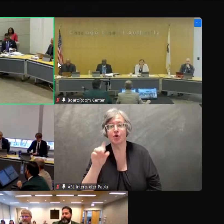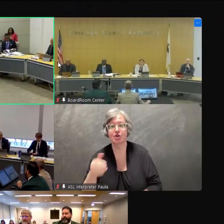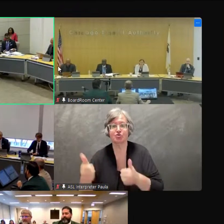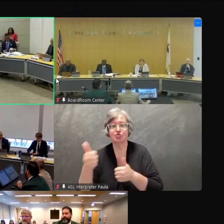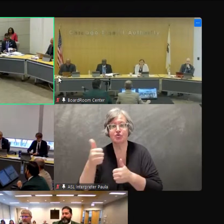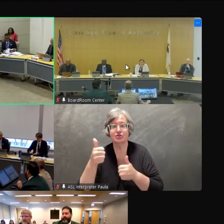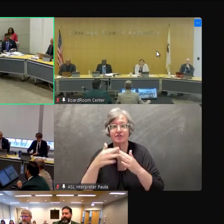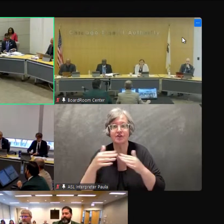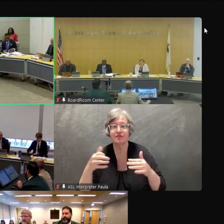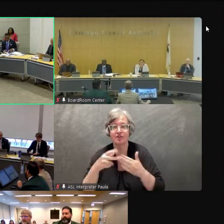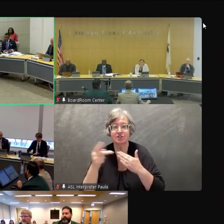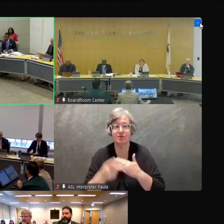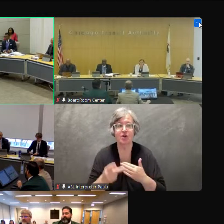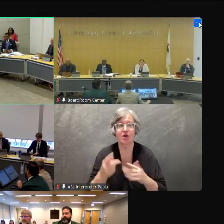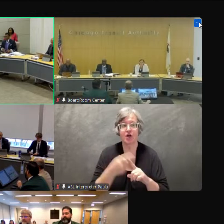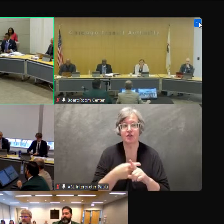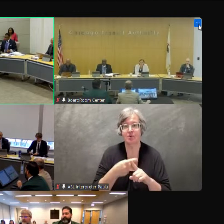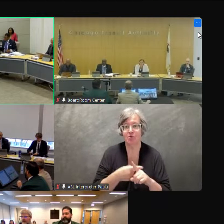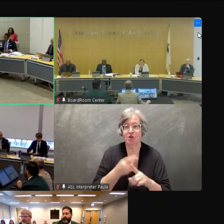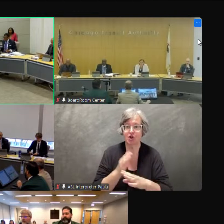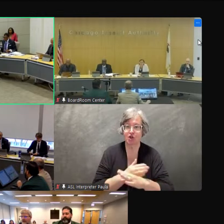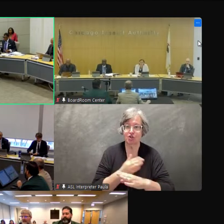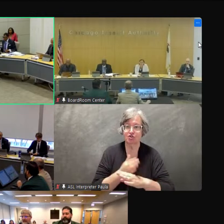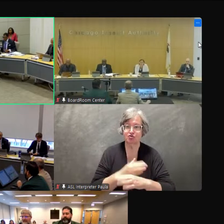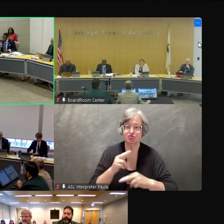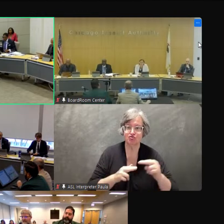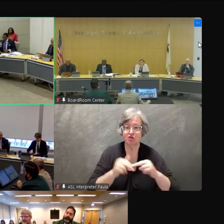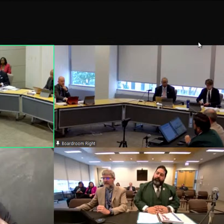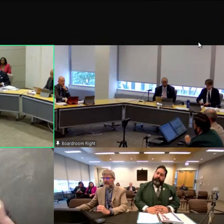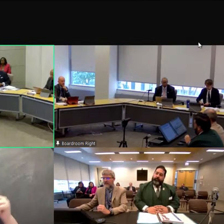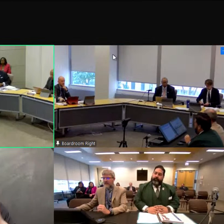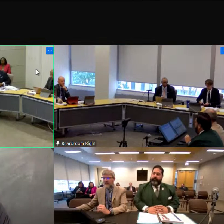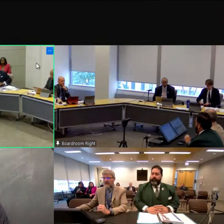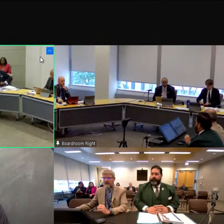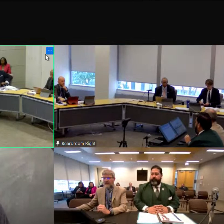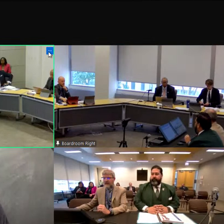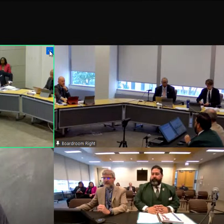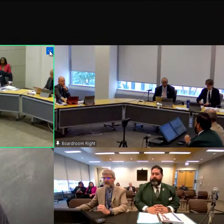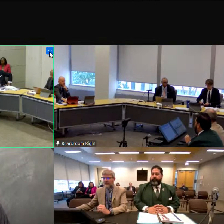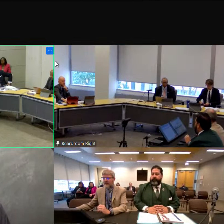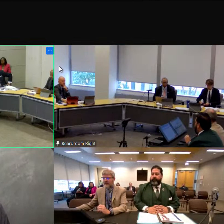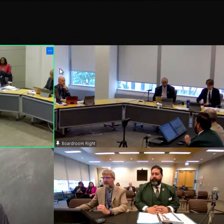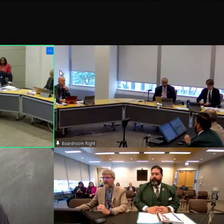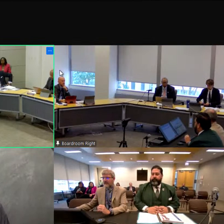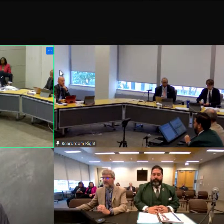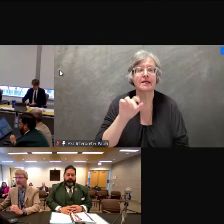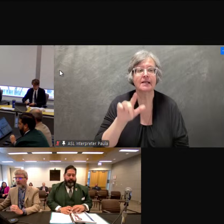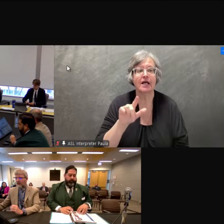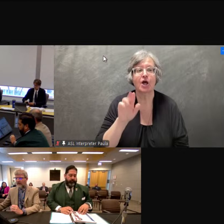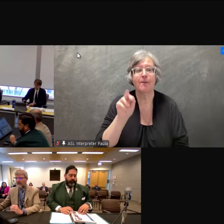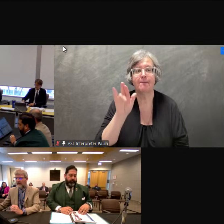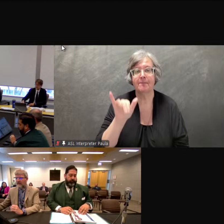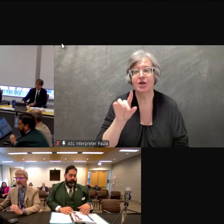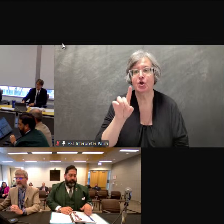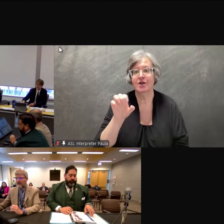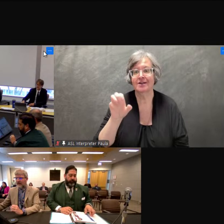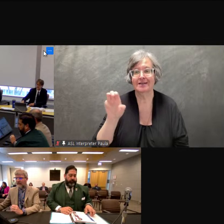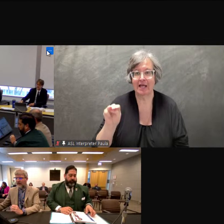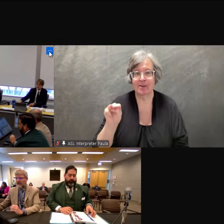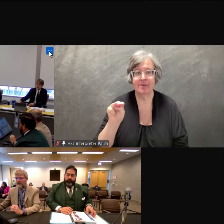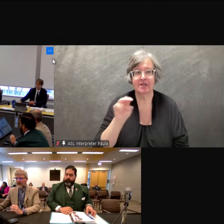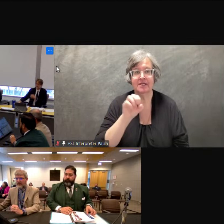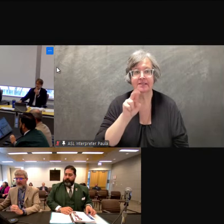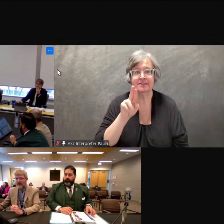construction update. We'll move to our first project, which is our Canal, Berry, and Damon Substation Upgrade Project. The project continues forward on schedule